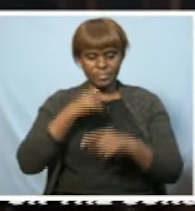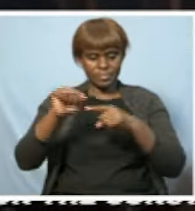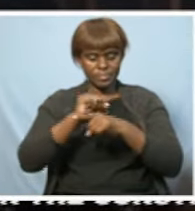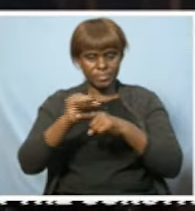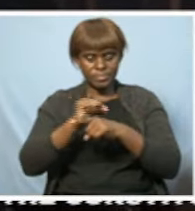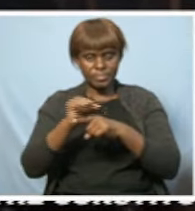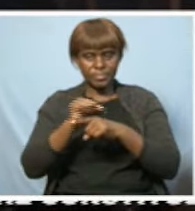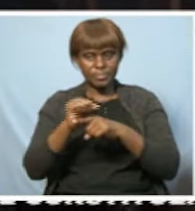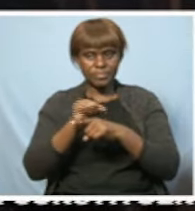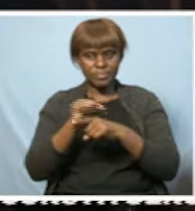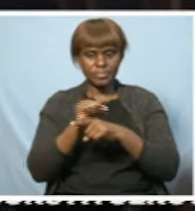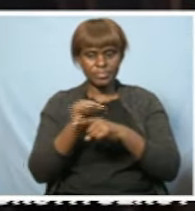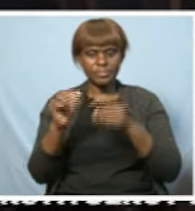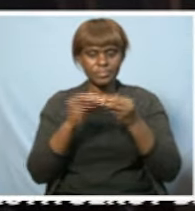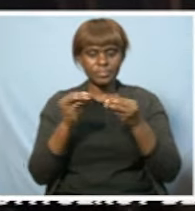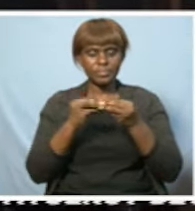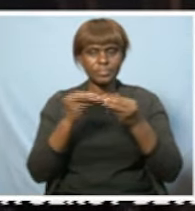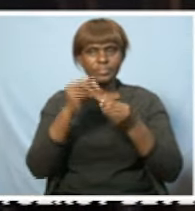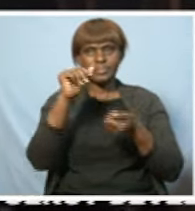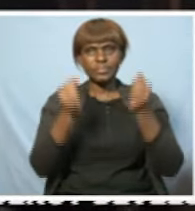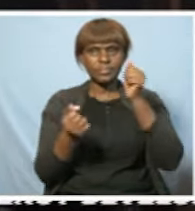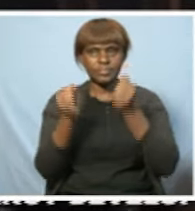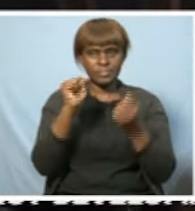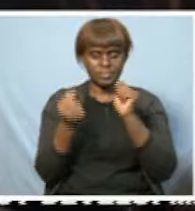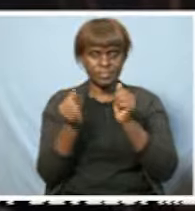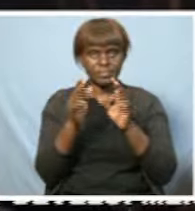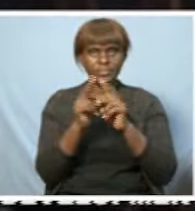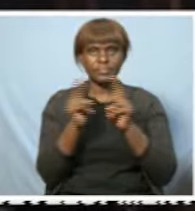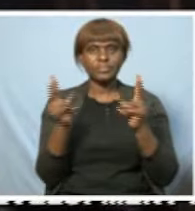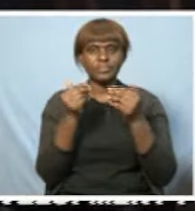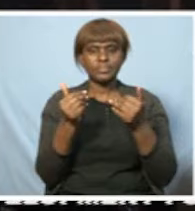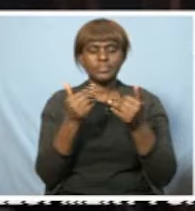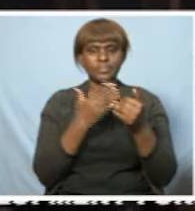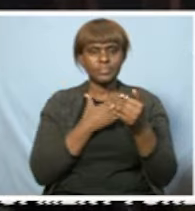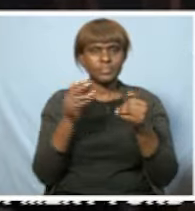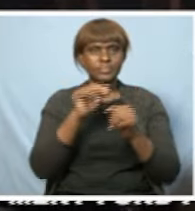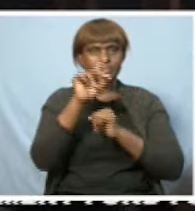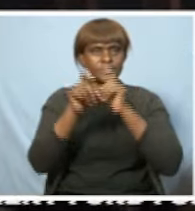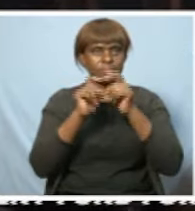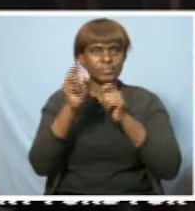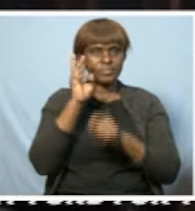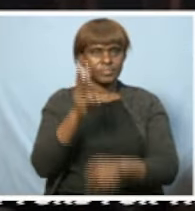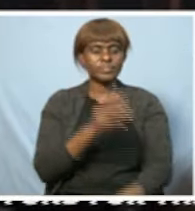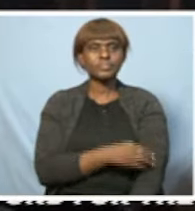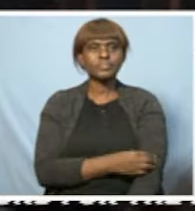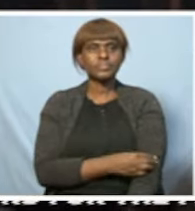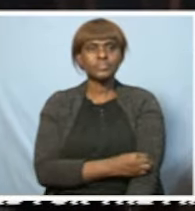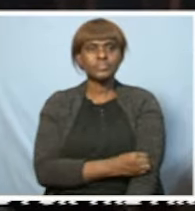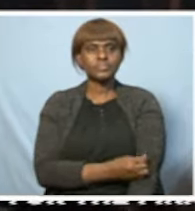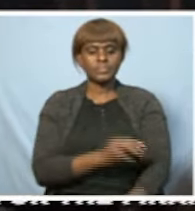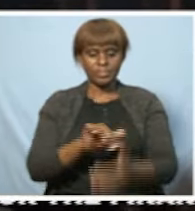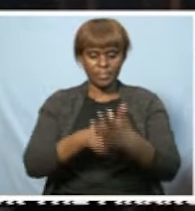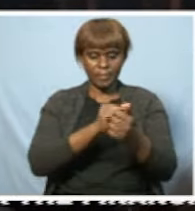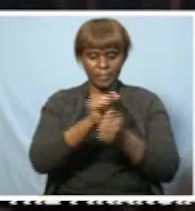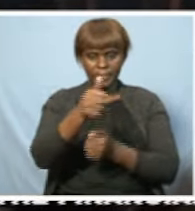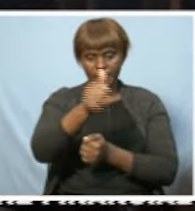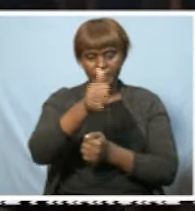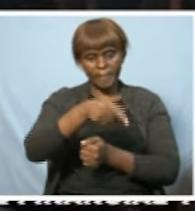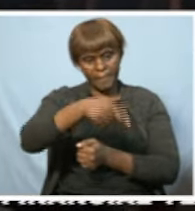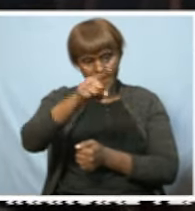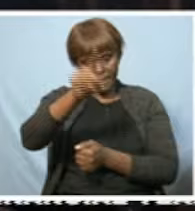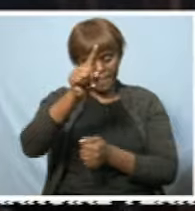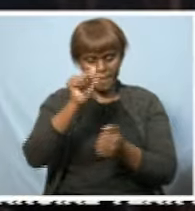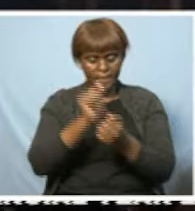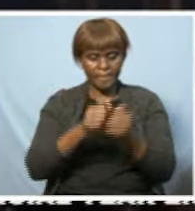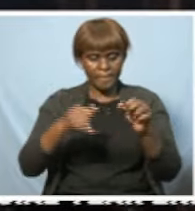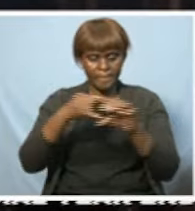drivers. So my question would be, How far have you gone in